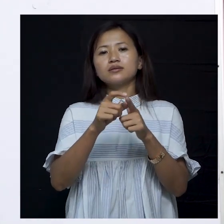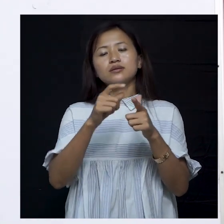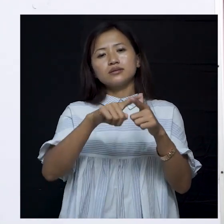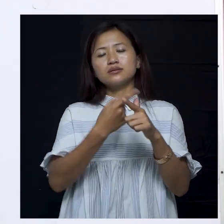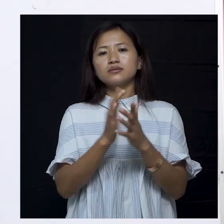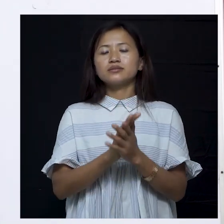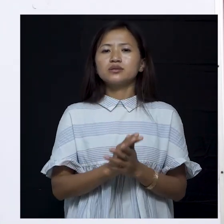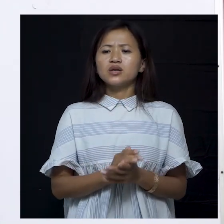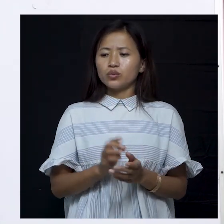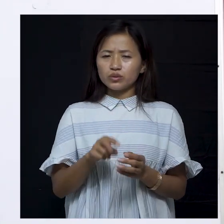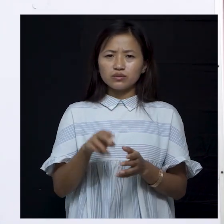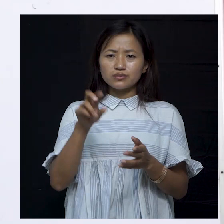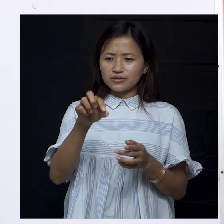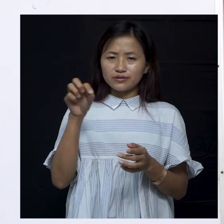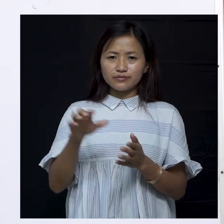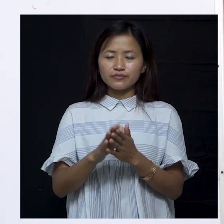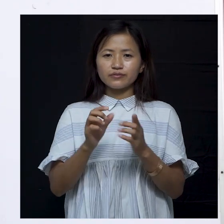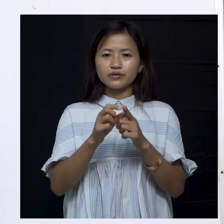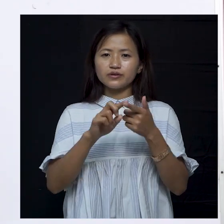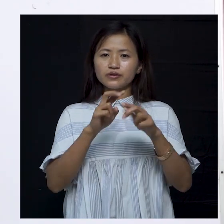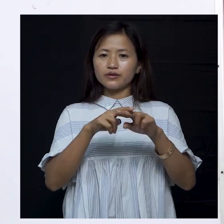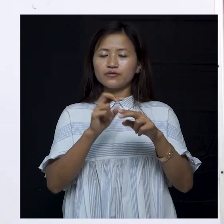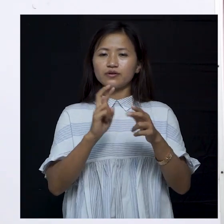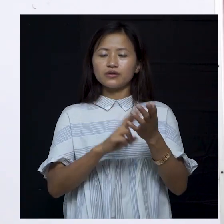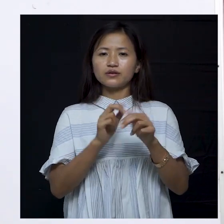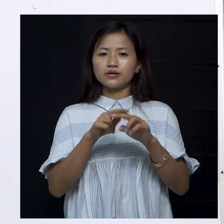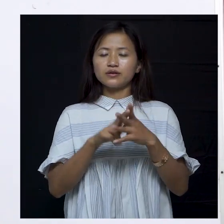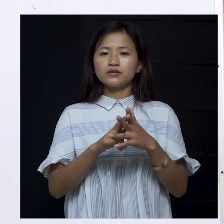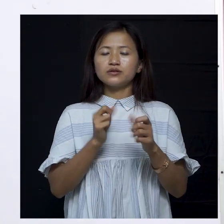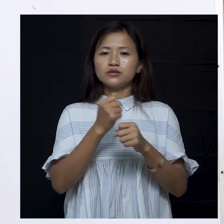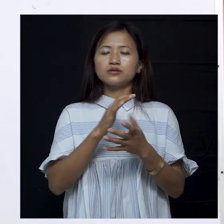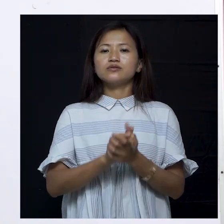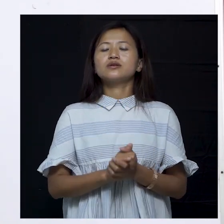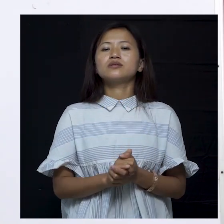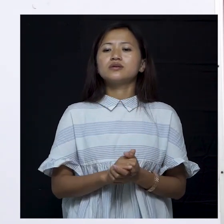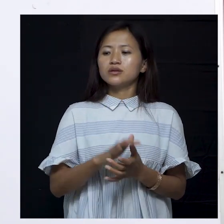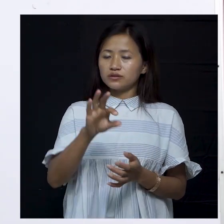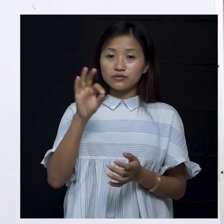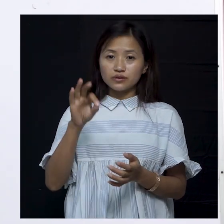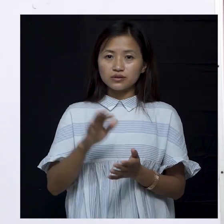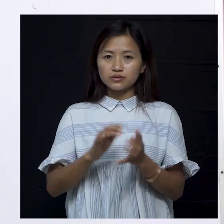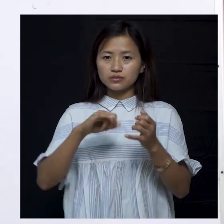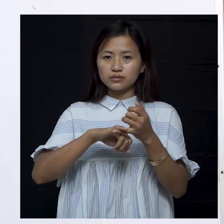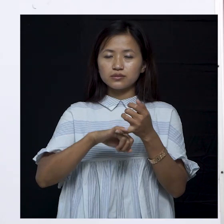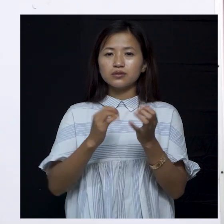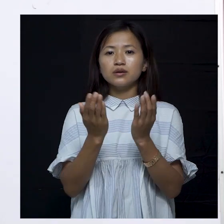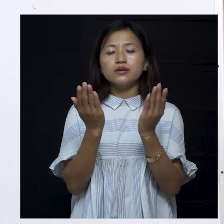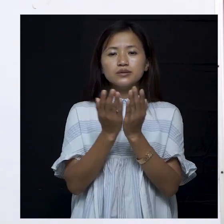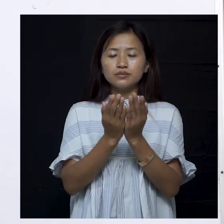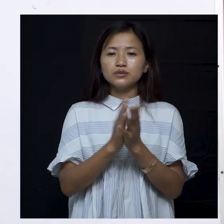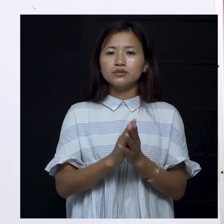non-defining and defining. Let me explain to you. If you are asked to define a subject, that means you will give